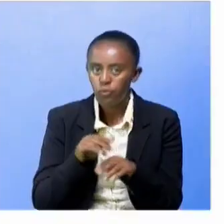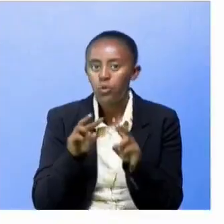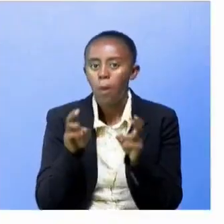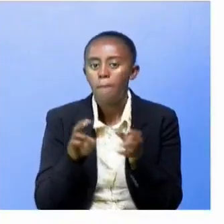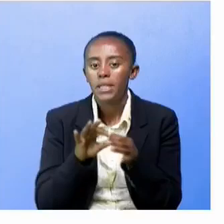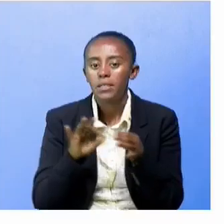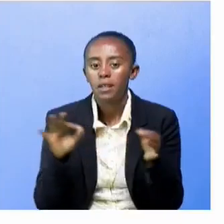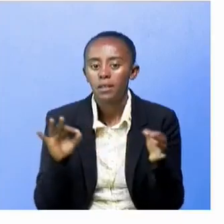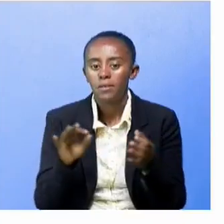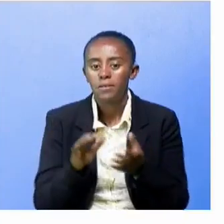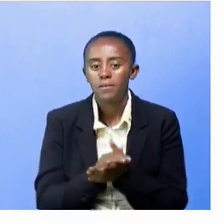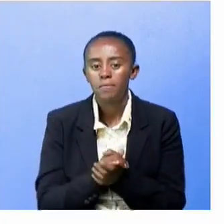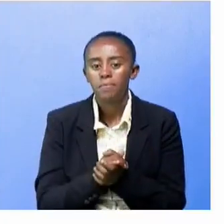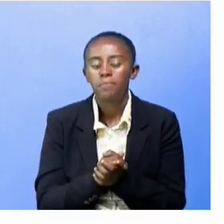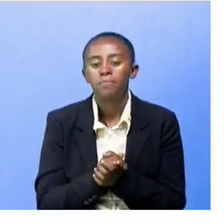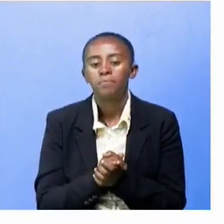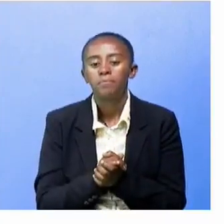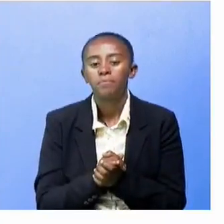sentence.